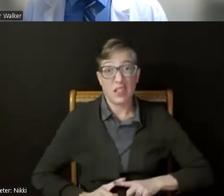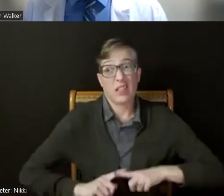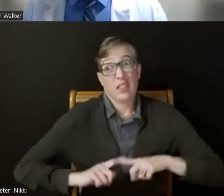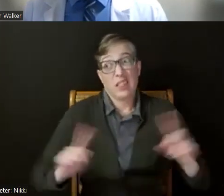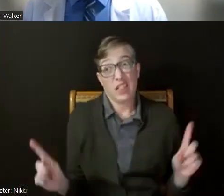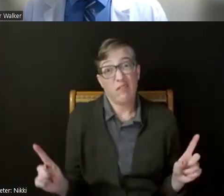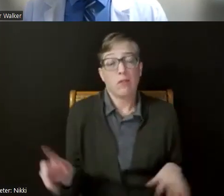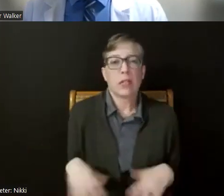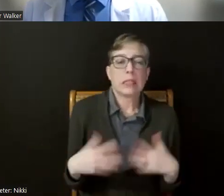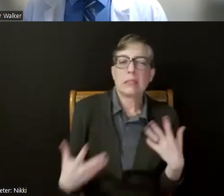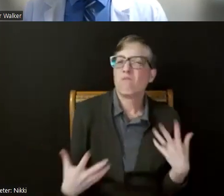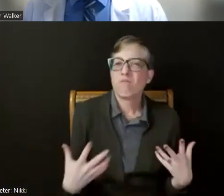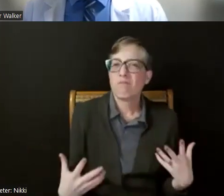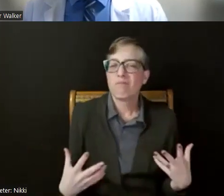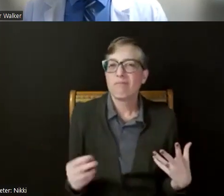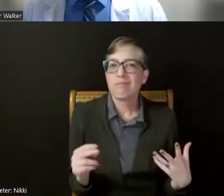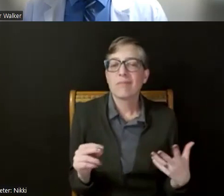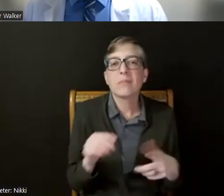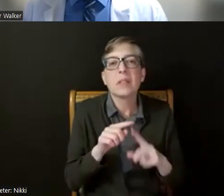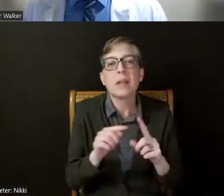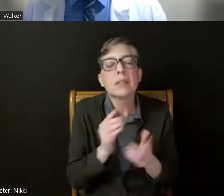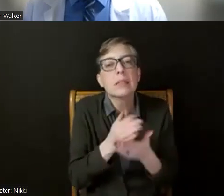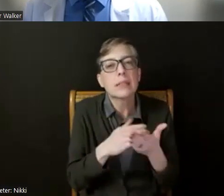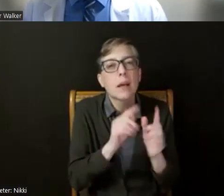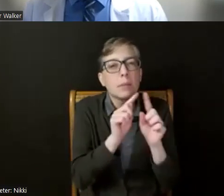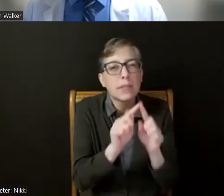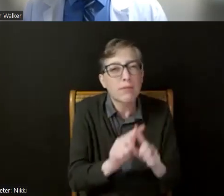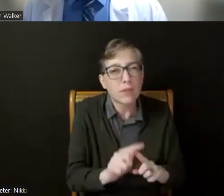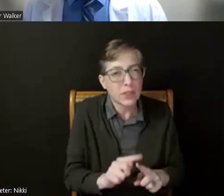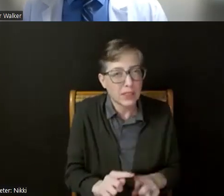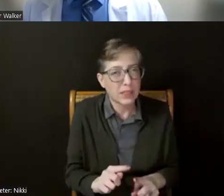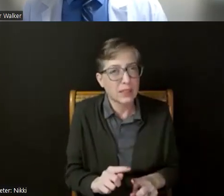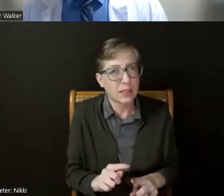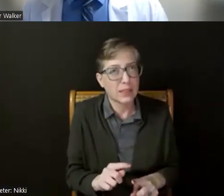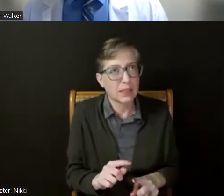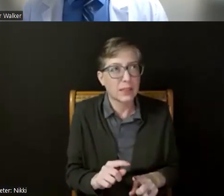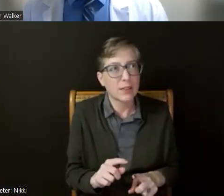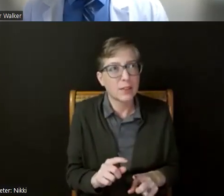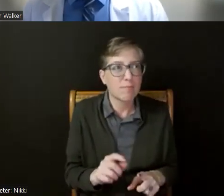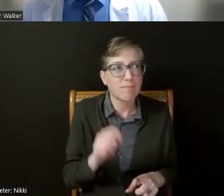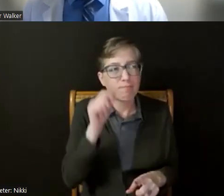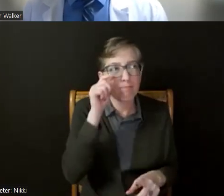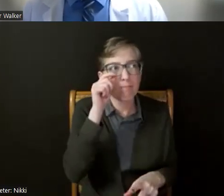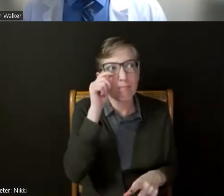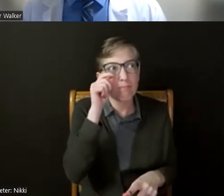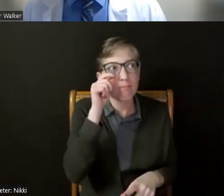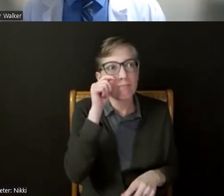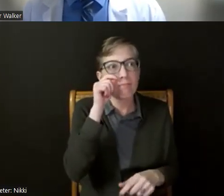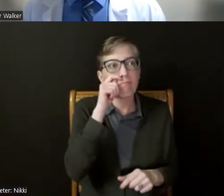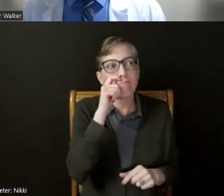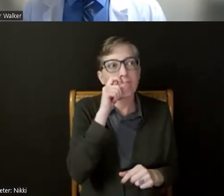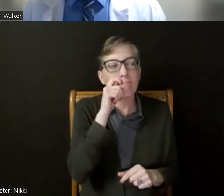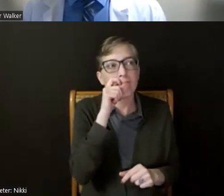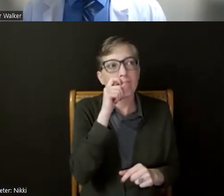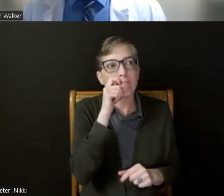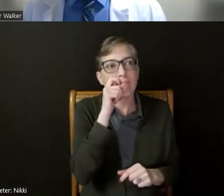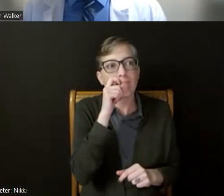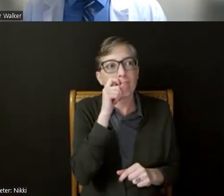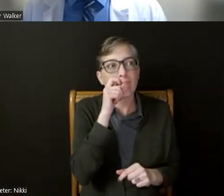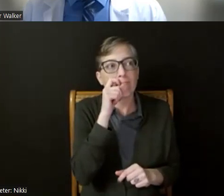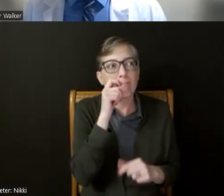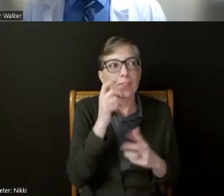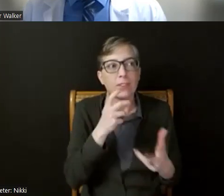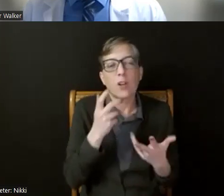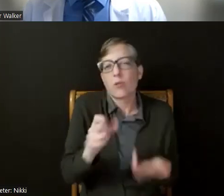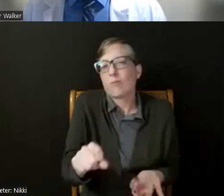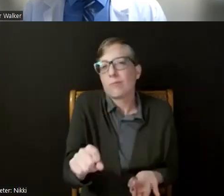the things that you suggested that are difficult to pull, like, real peaks of significance from, but yeah,